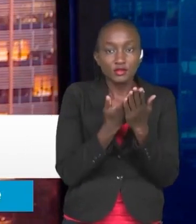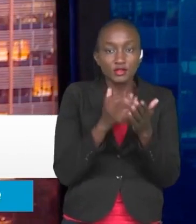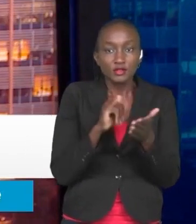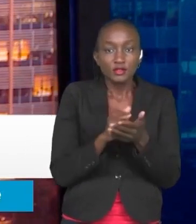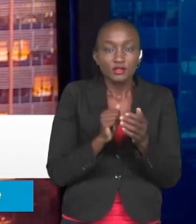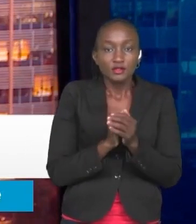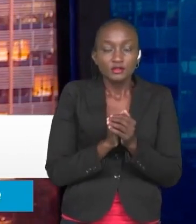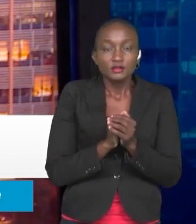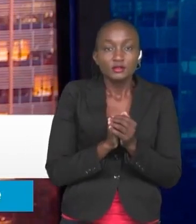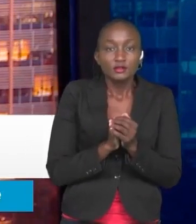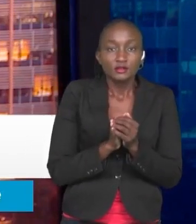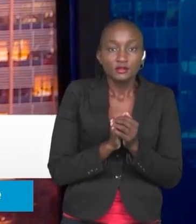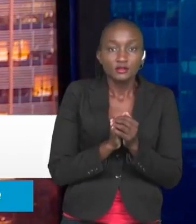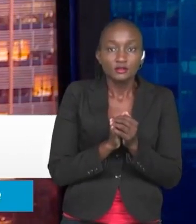to